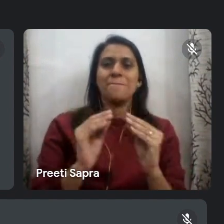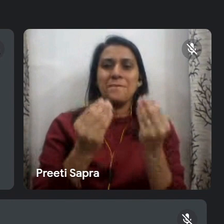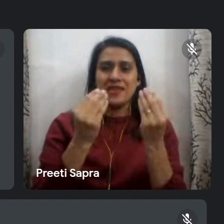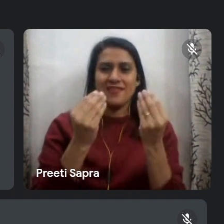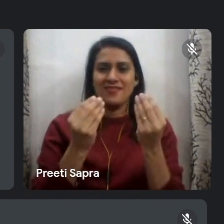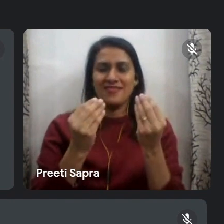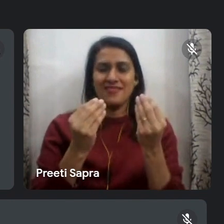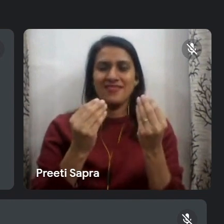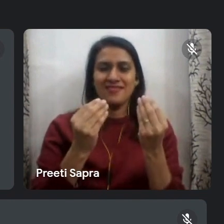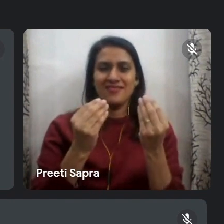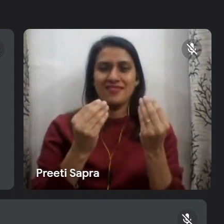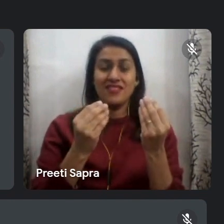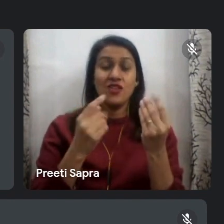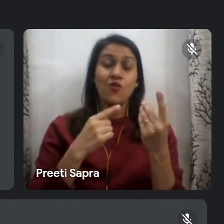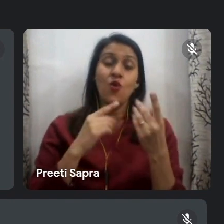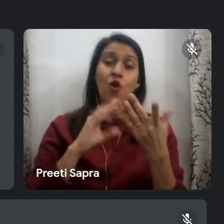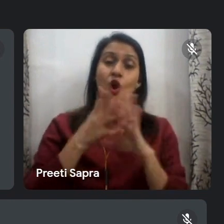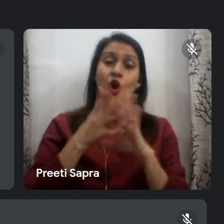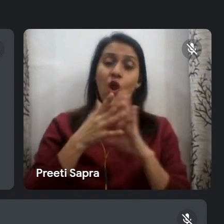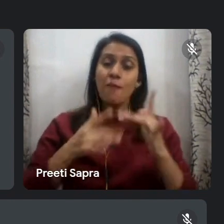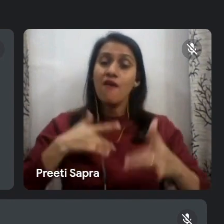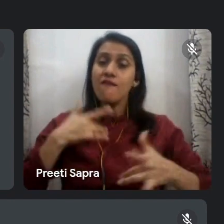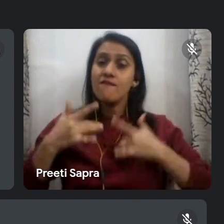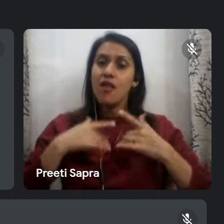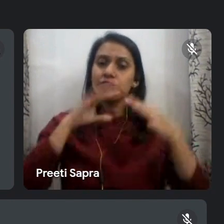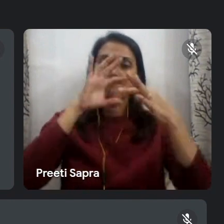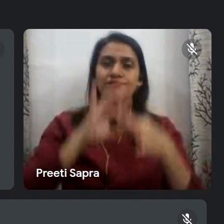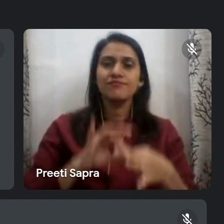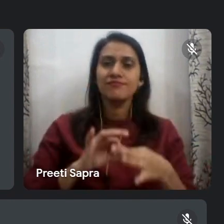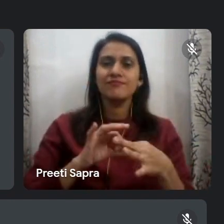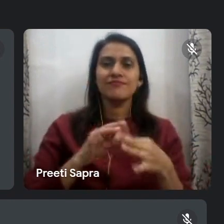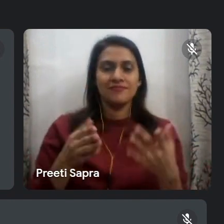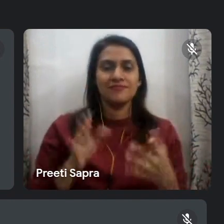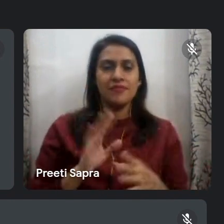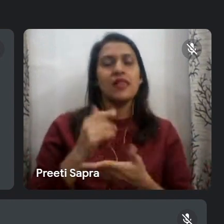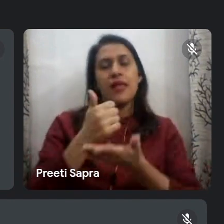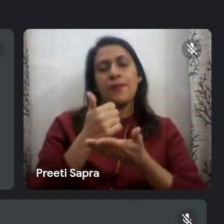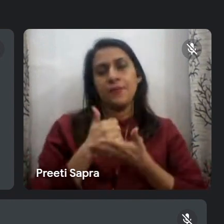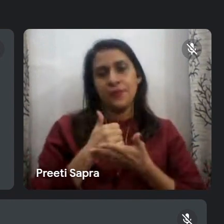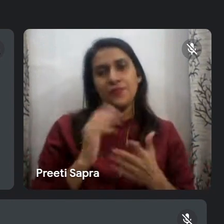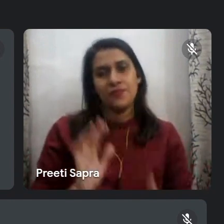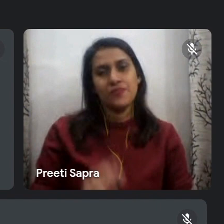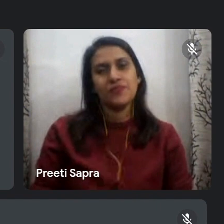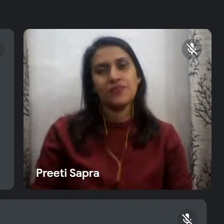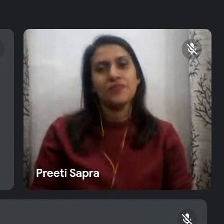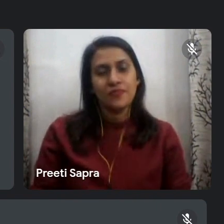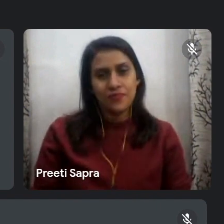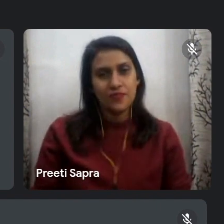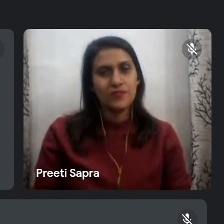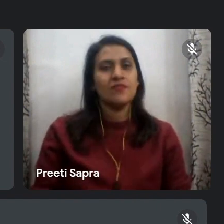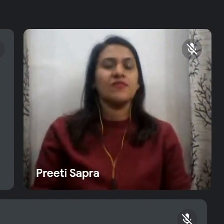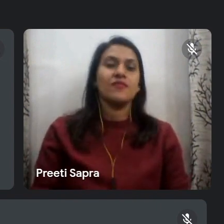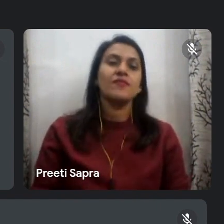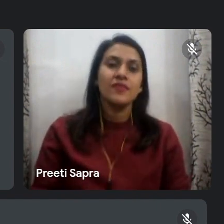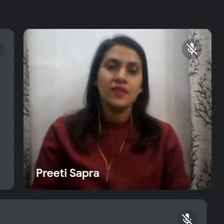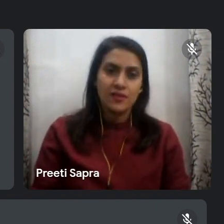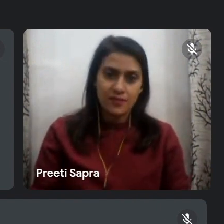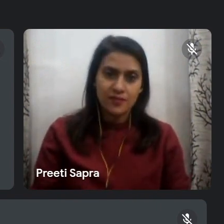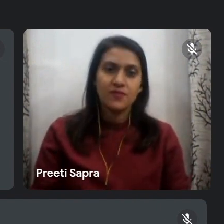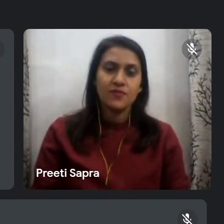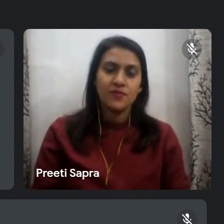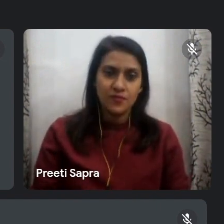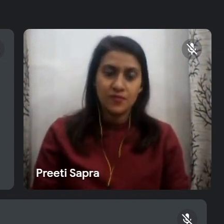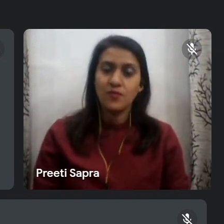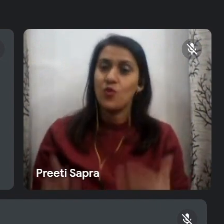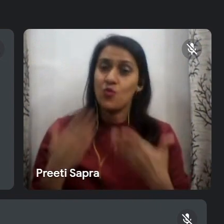So that was also something that helped me. Now, coming on to my school, I mean, that was my school and things